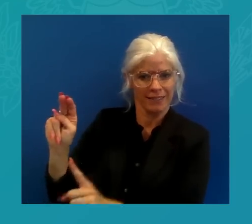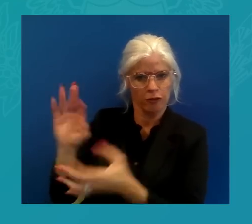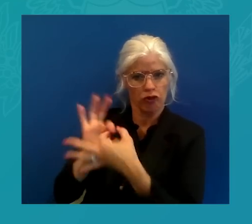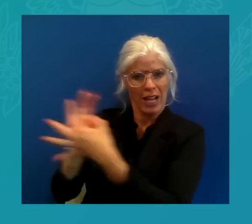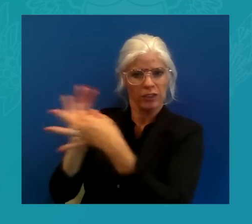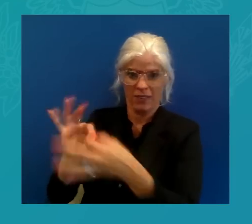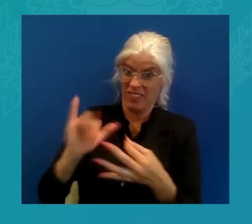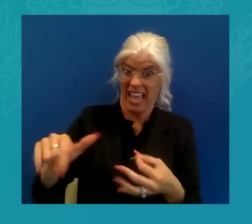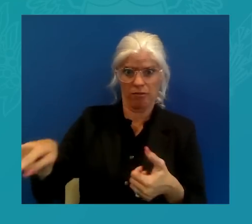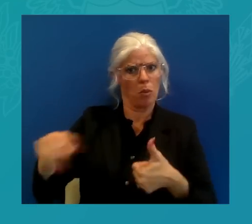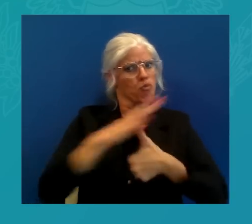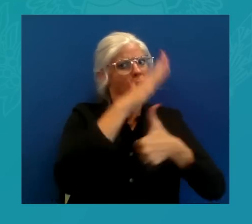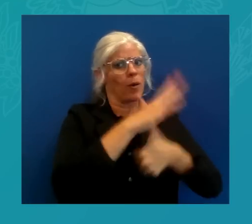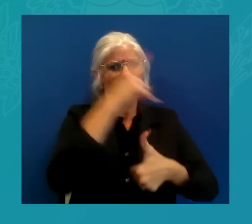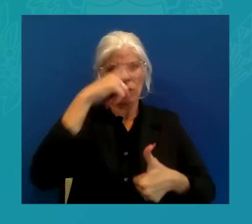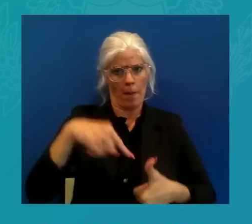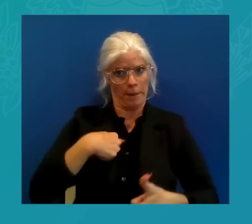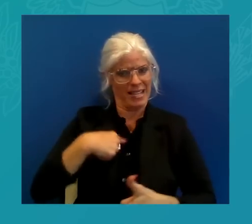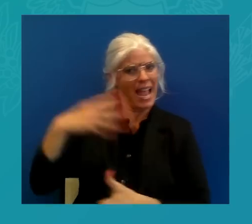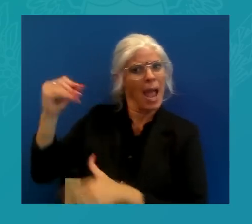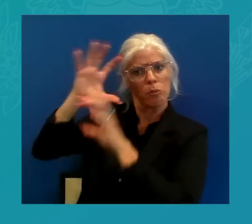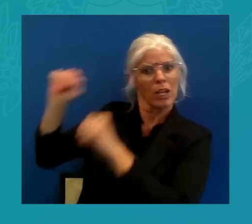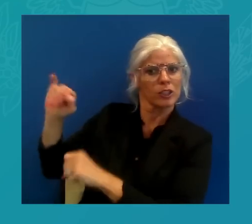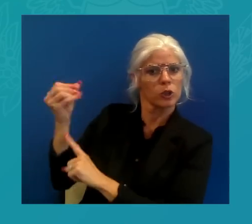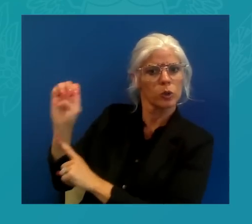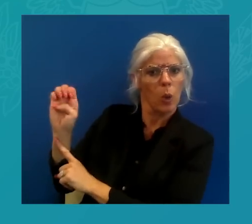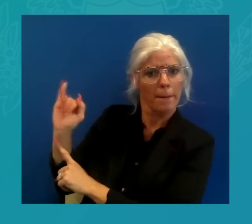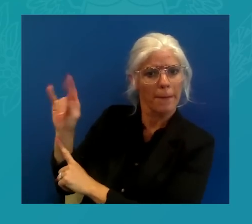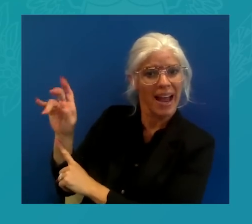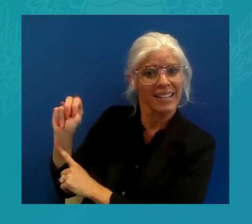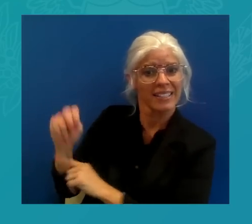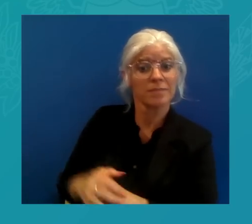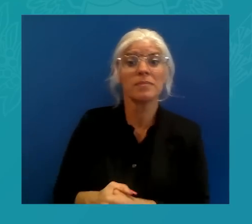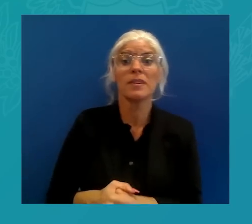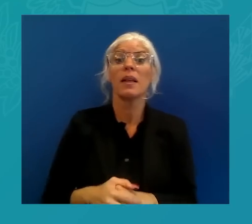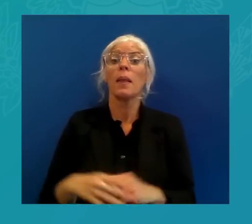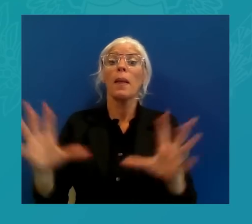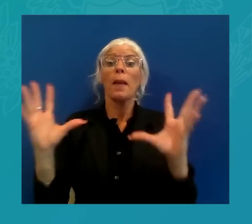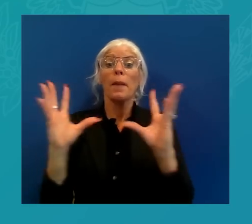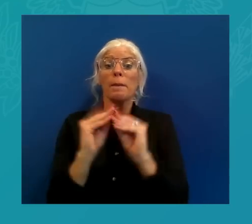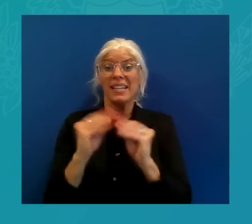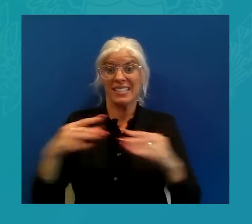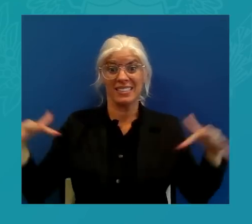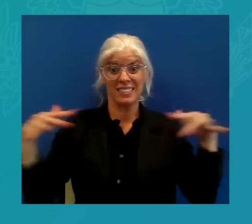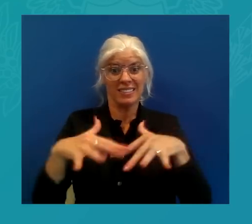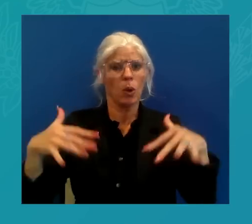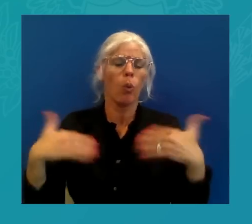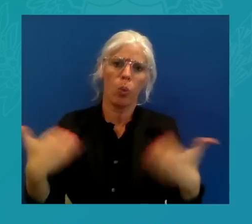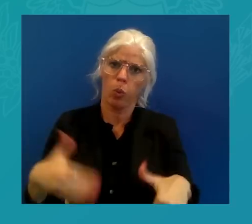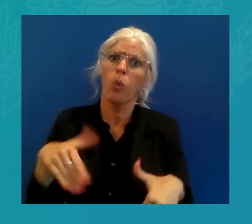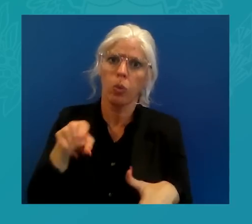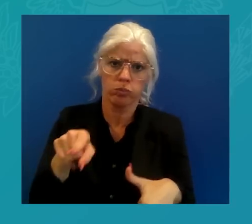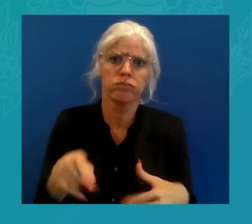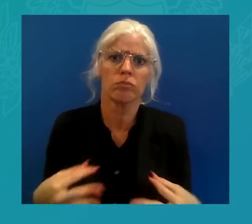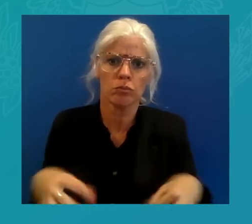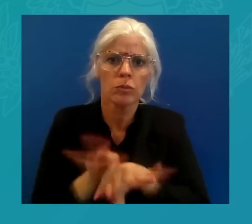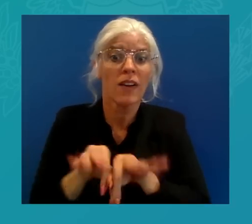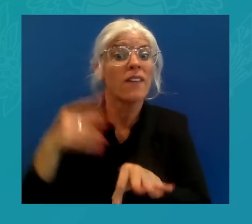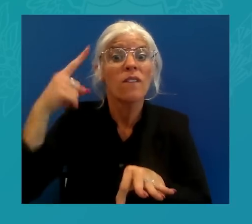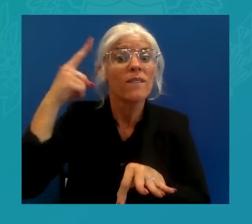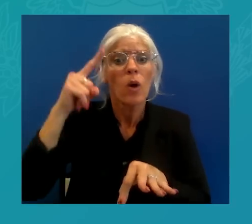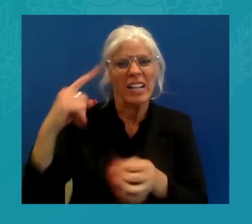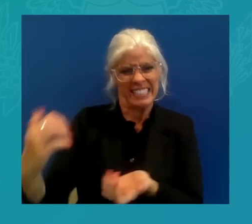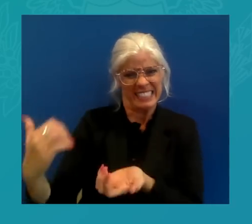these meetings have proven, I believe, at a leader level, have proven to be very important and essential to the strength of